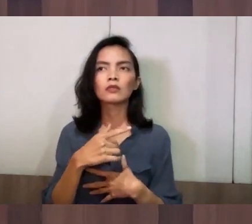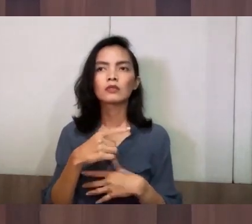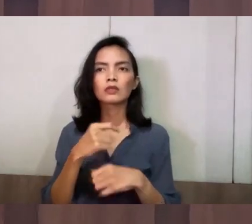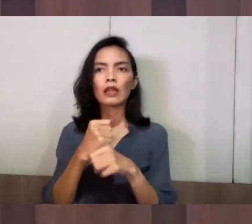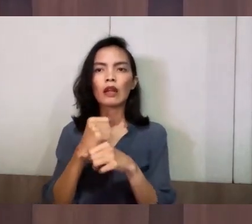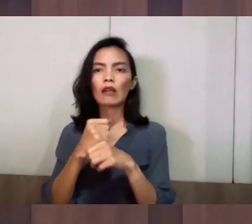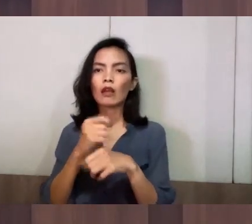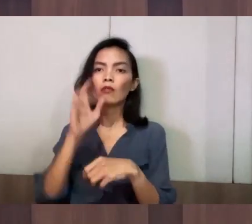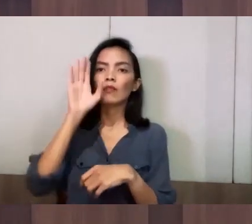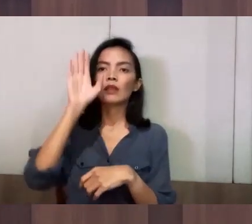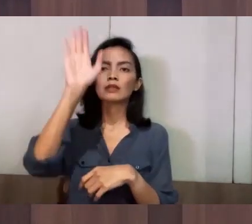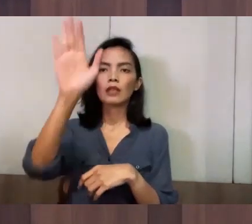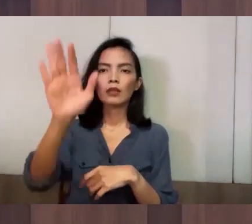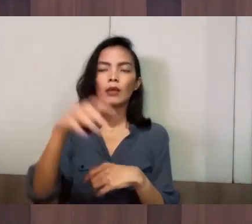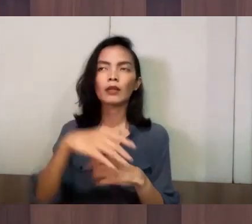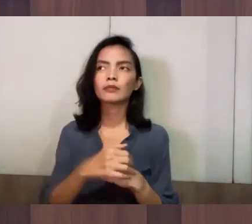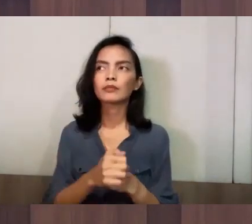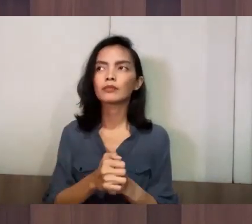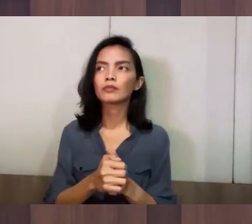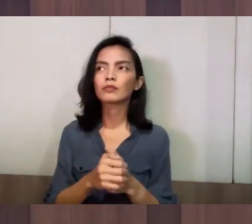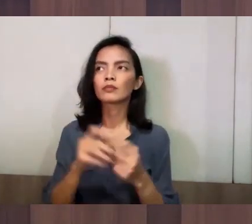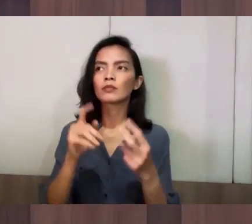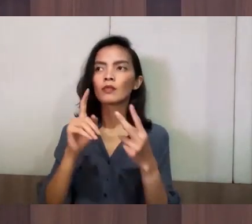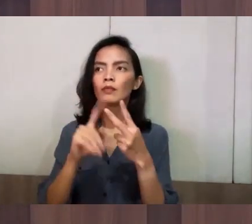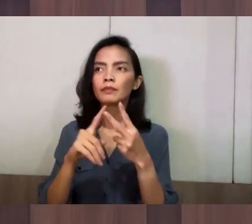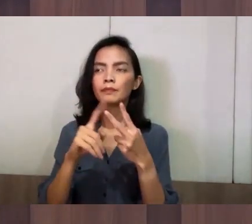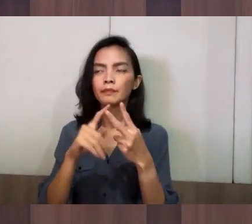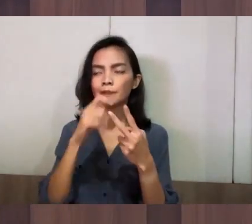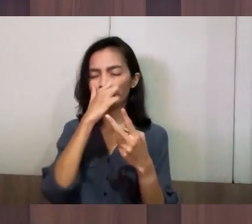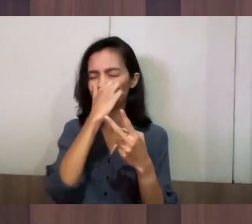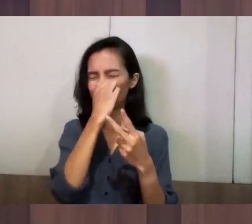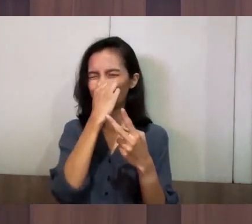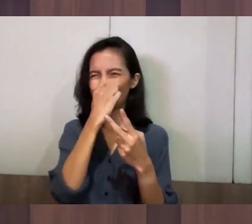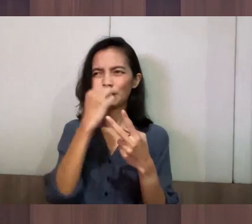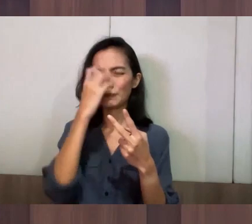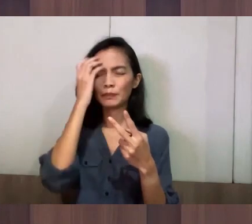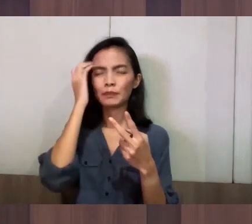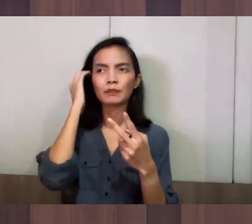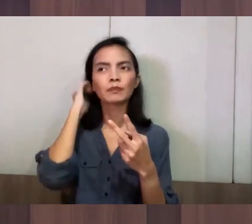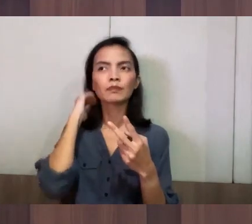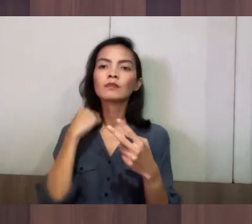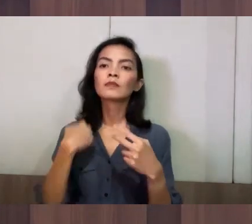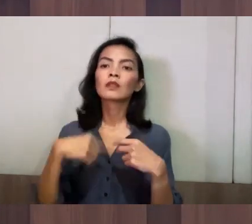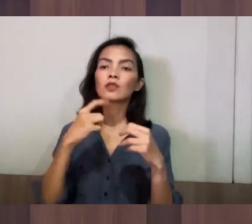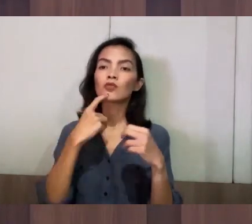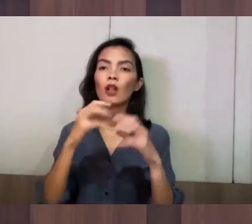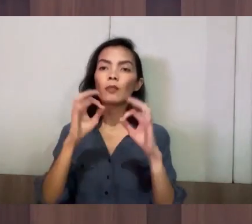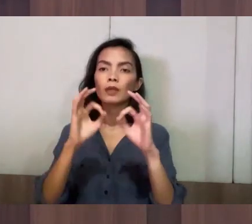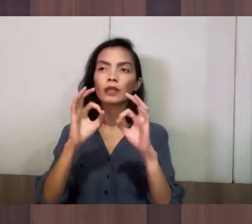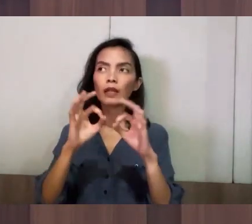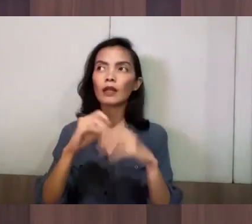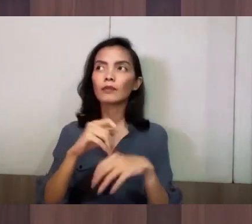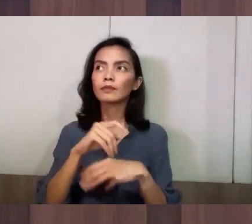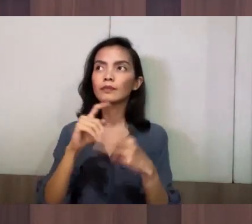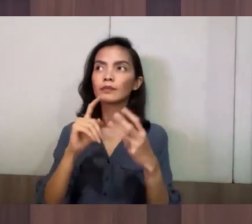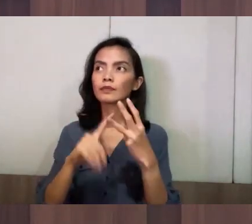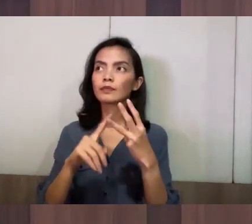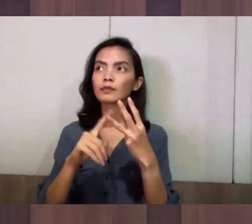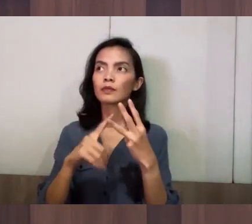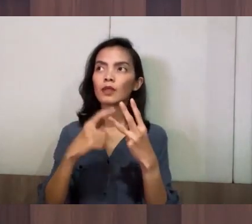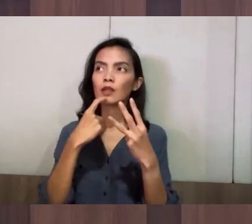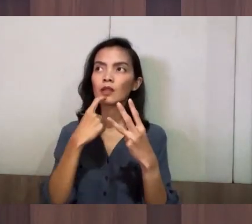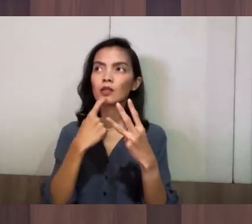concerns can be listed from the first. It's because of our future. The second, the concern about